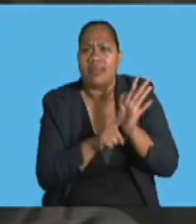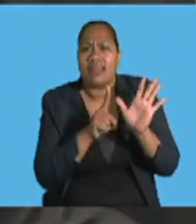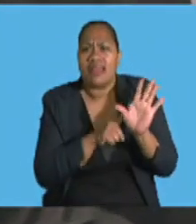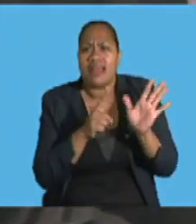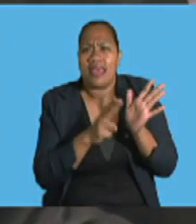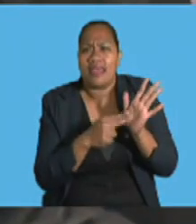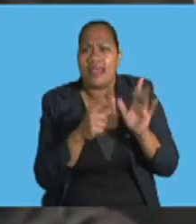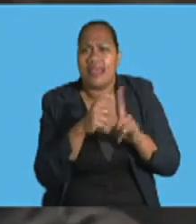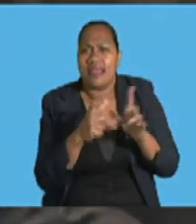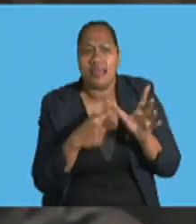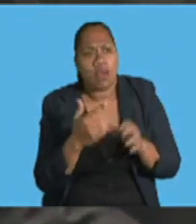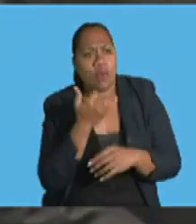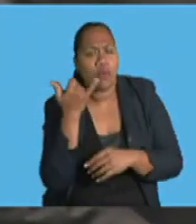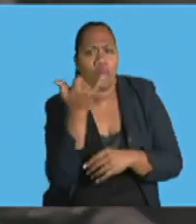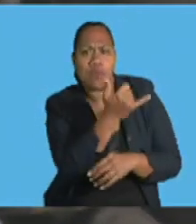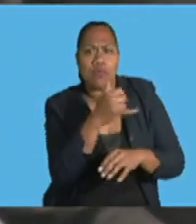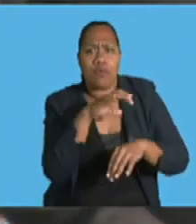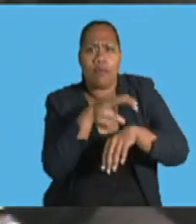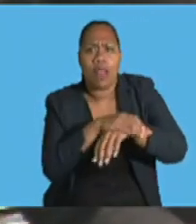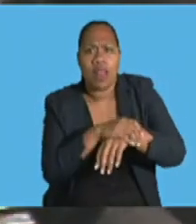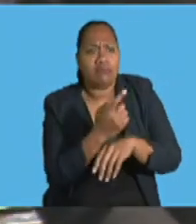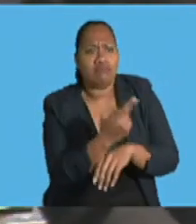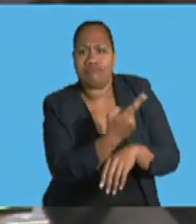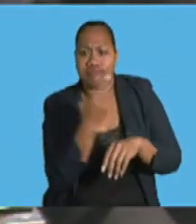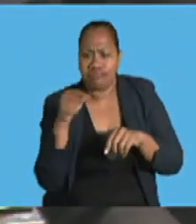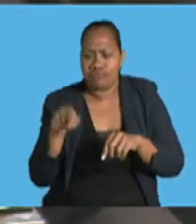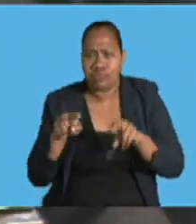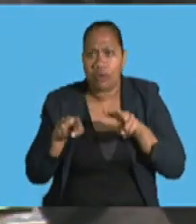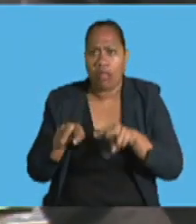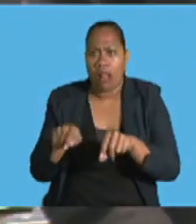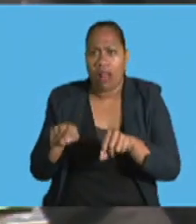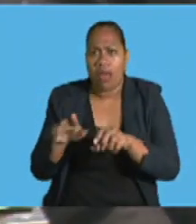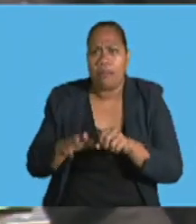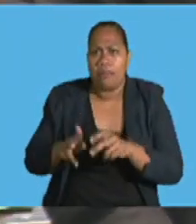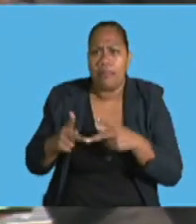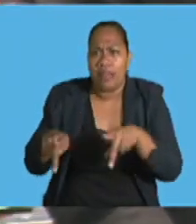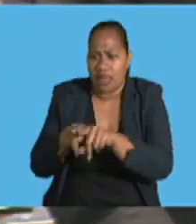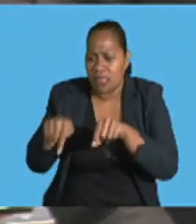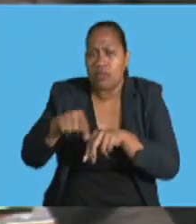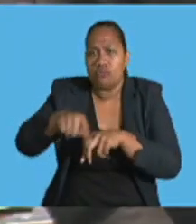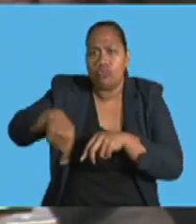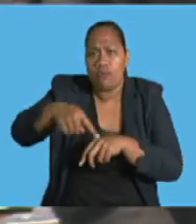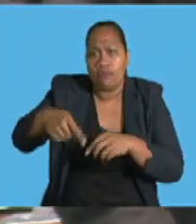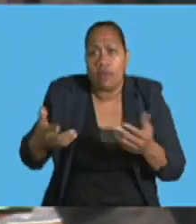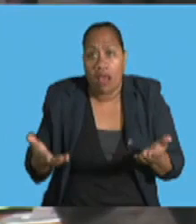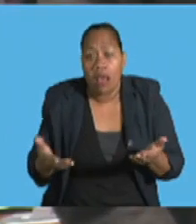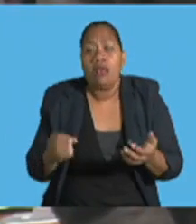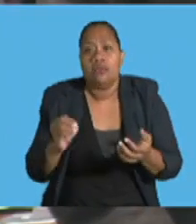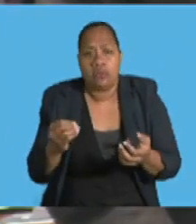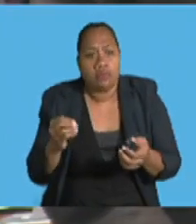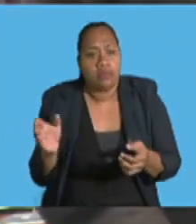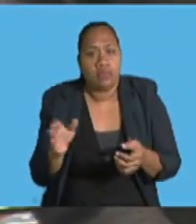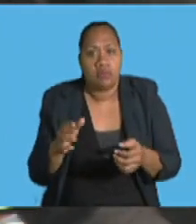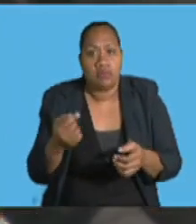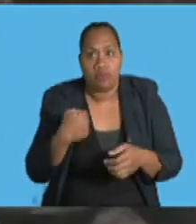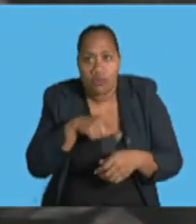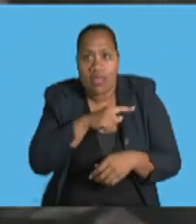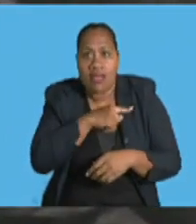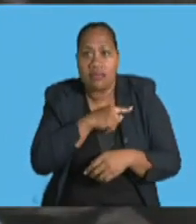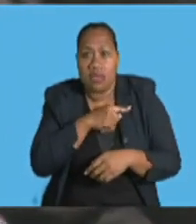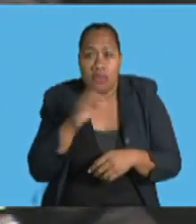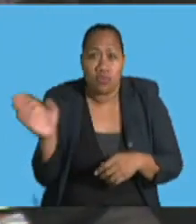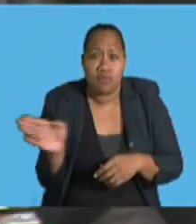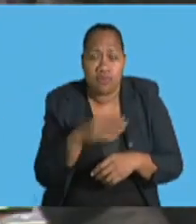The question I would like to pose not only to members of the opposition, but to every Fijian is,